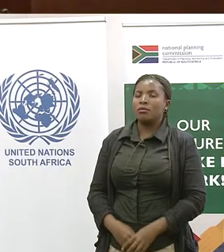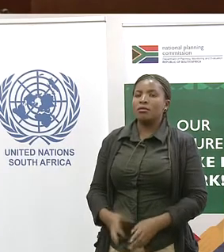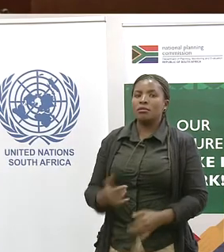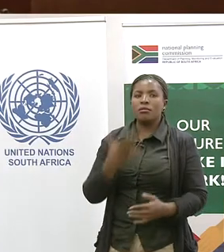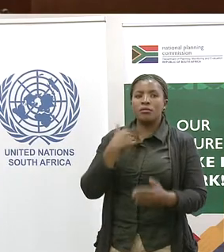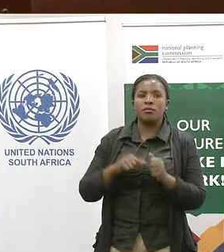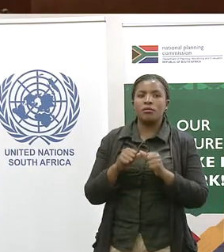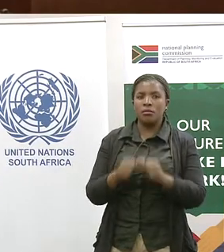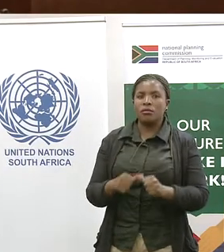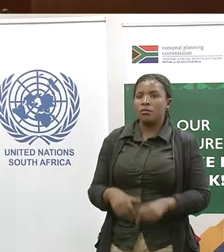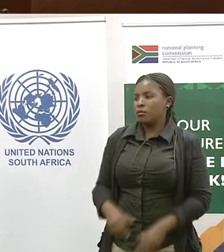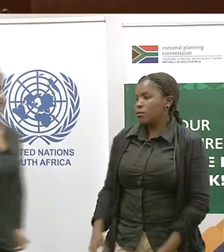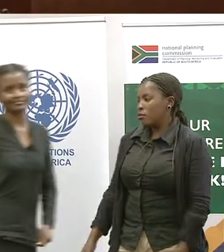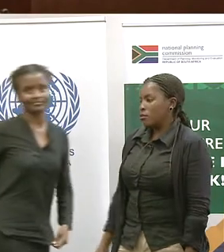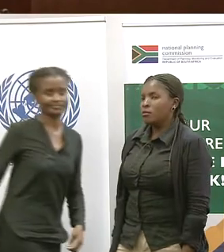conclude.